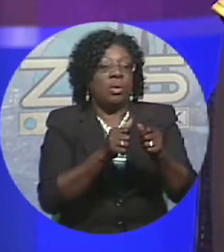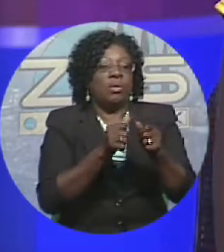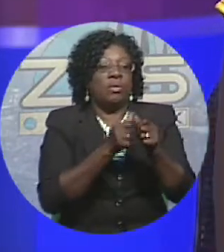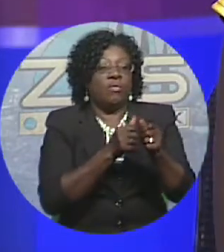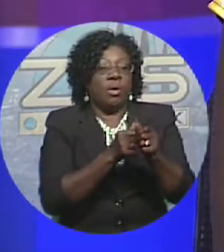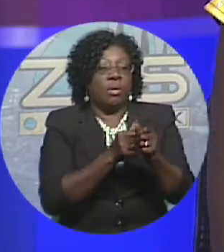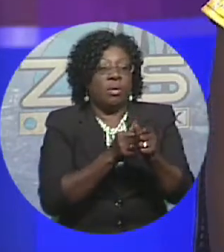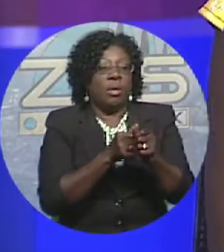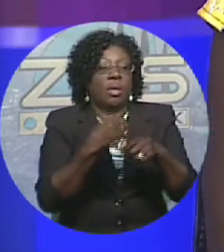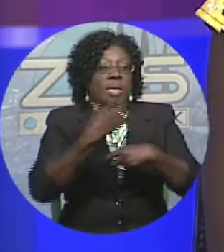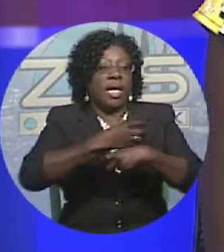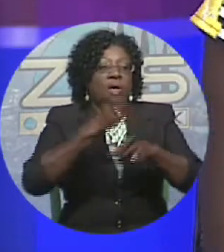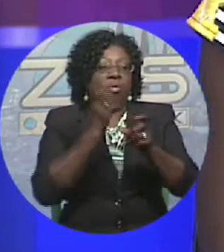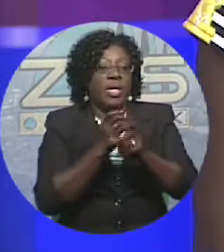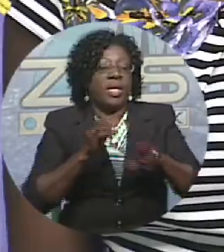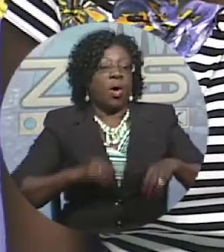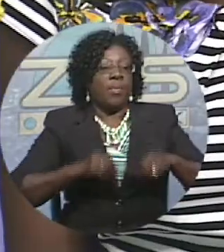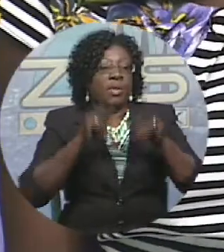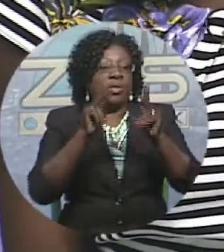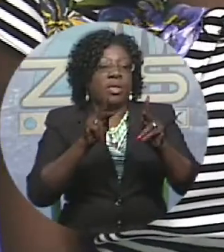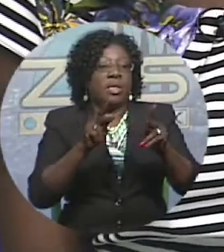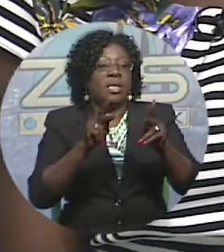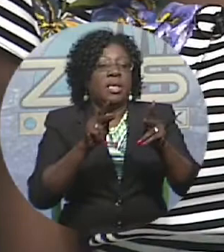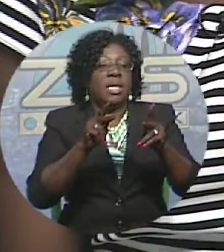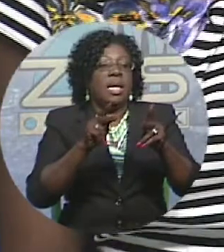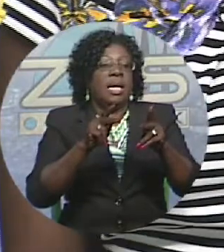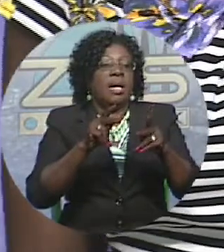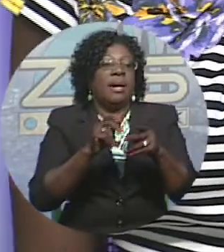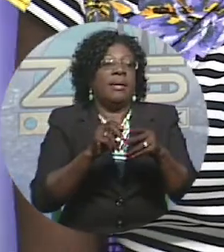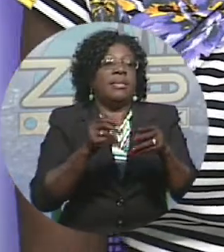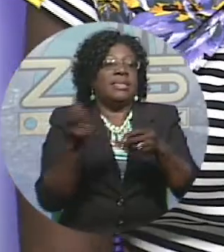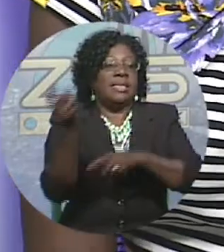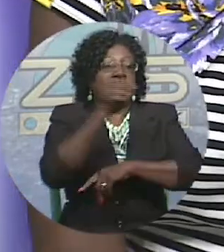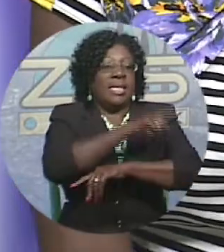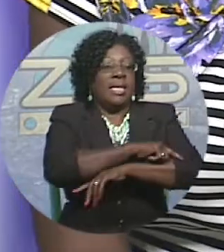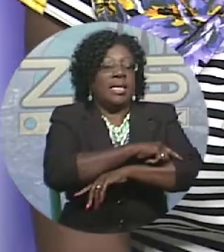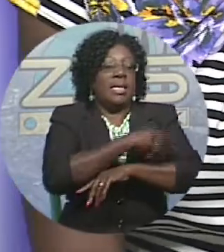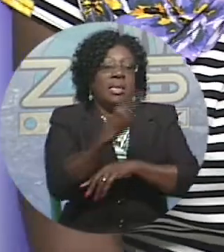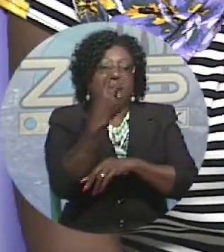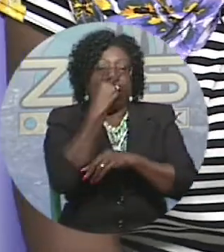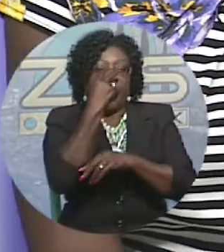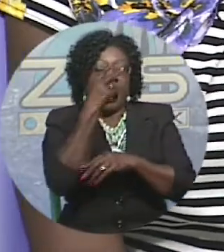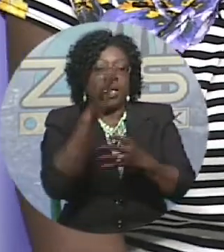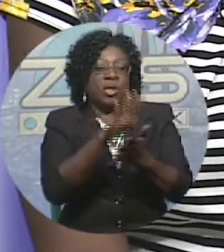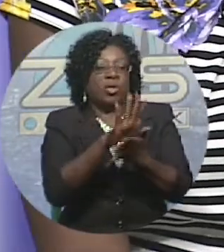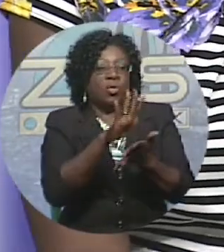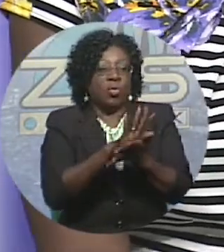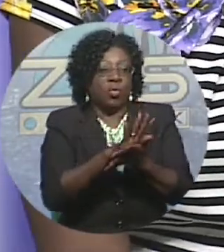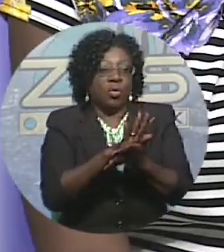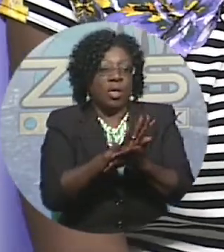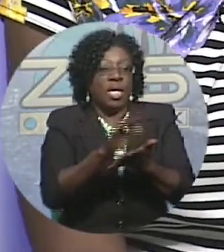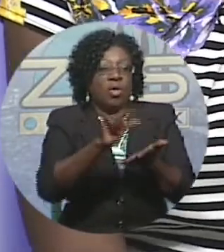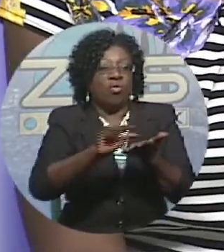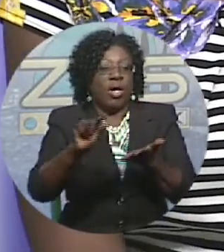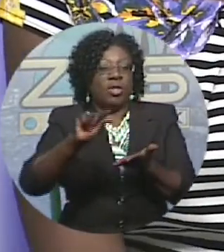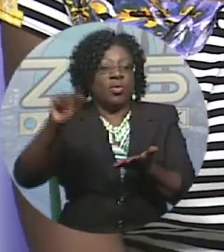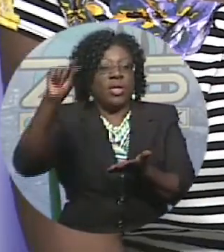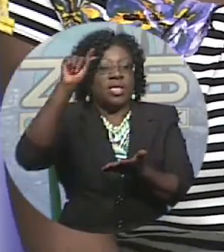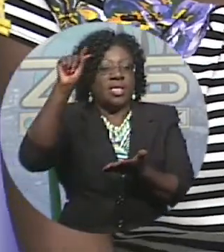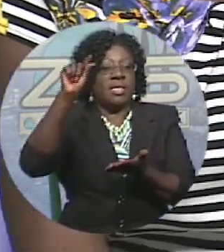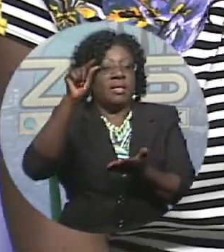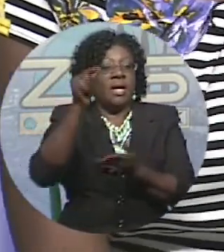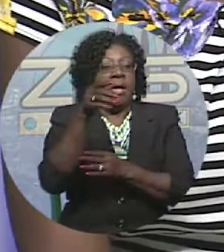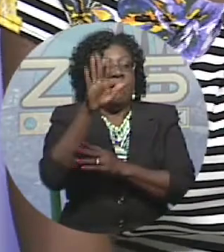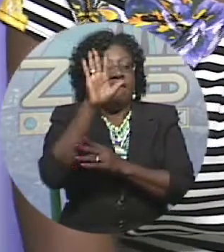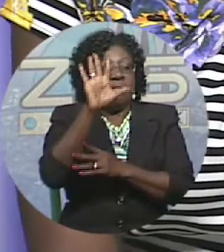are creating opportunities out of impossibilities. Today, the Salvation Army's Aaron Gilmore School for Blind and Visually